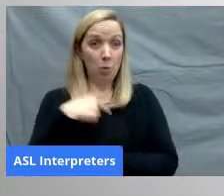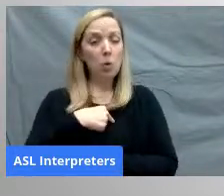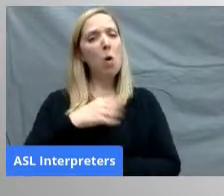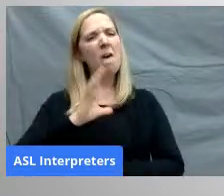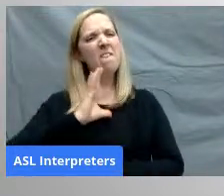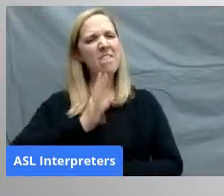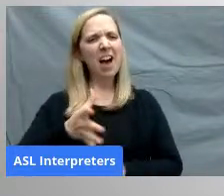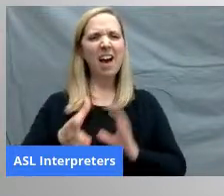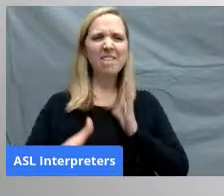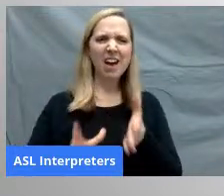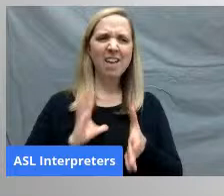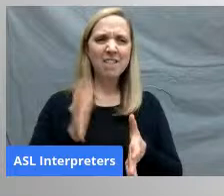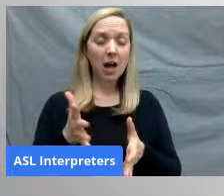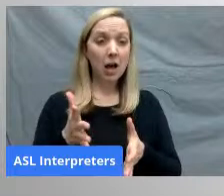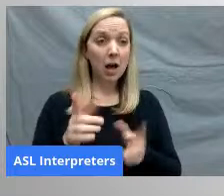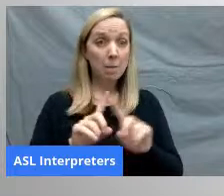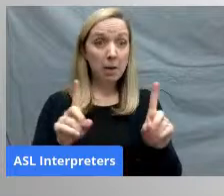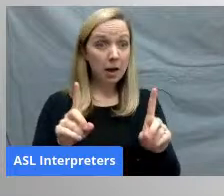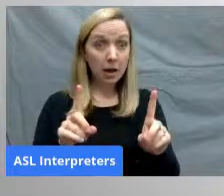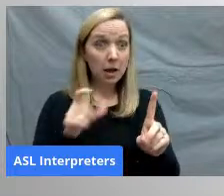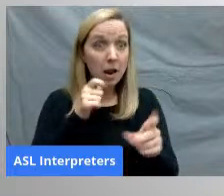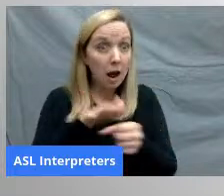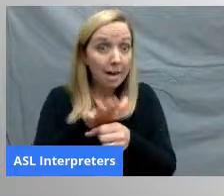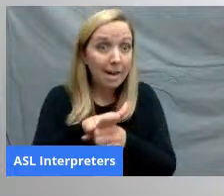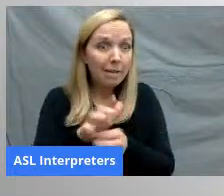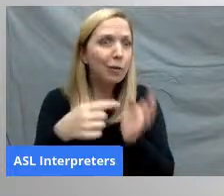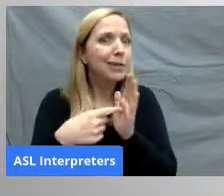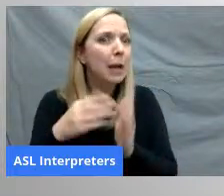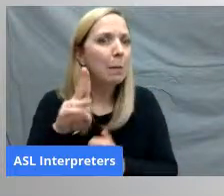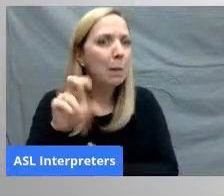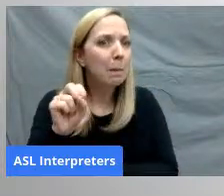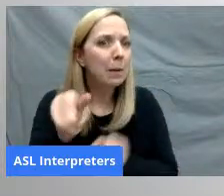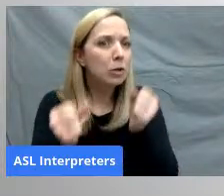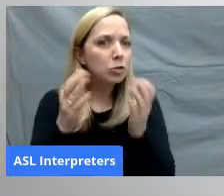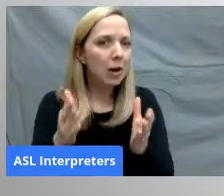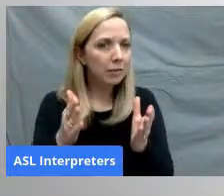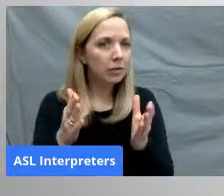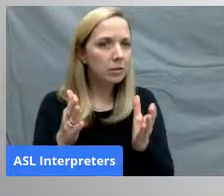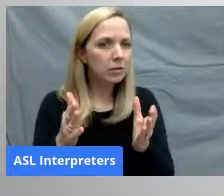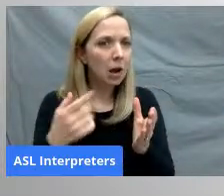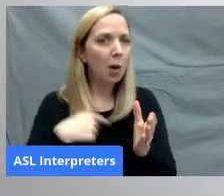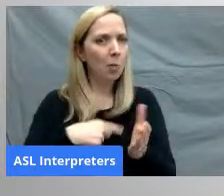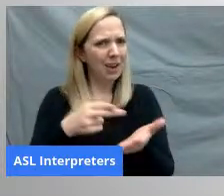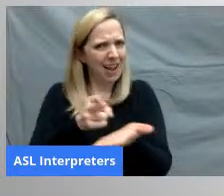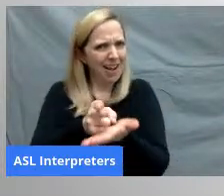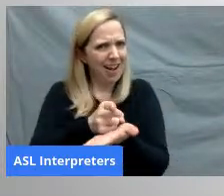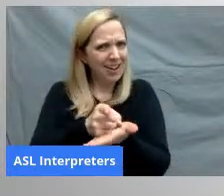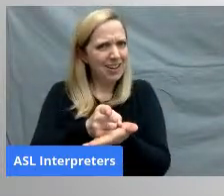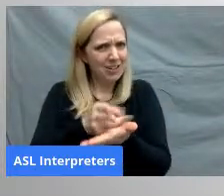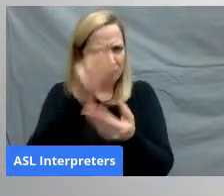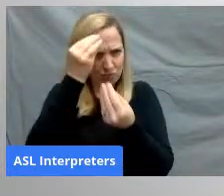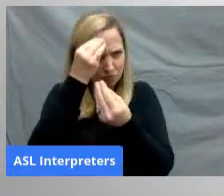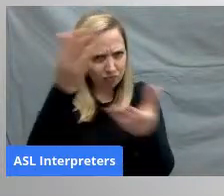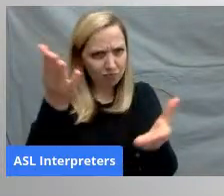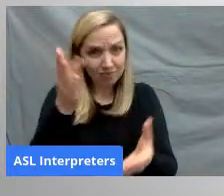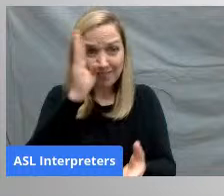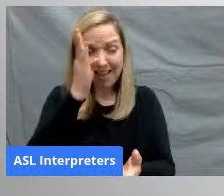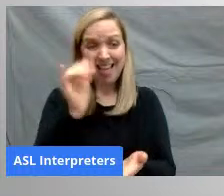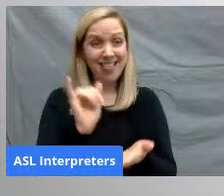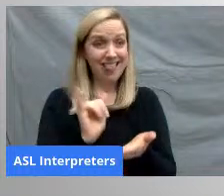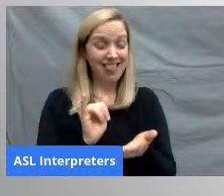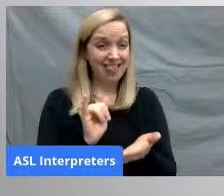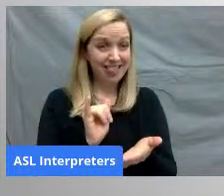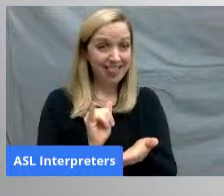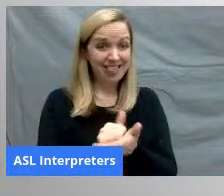can't do it, they're not there, we're gonna be honest and say that. And so, and I think that transparency is something that I think